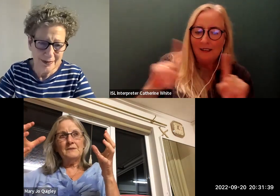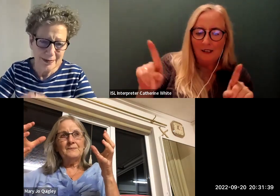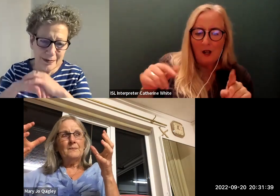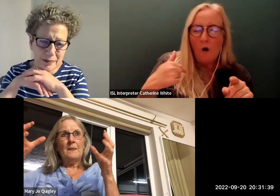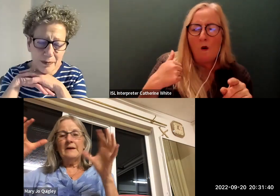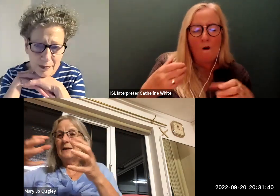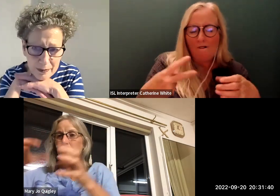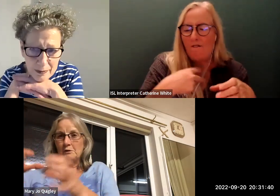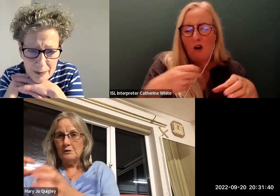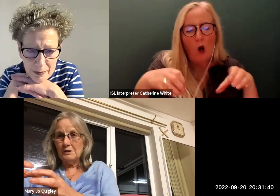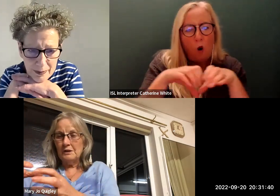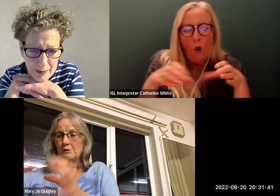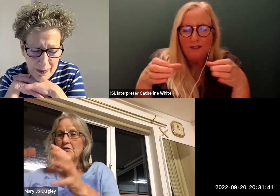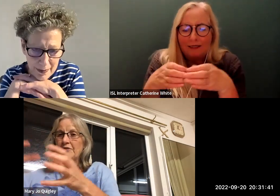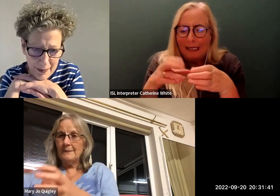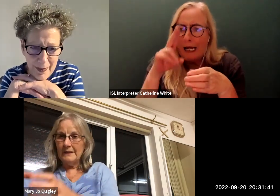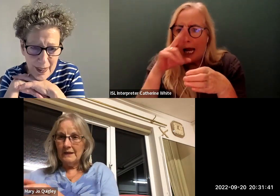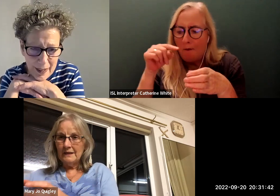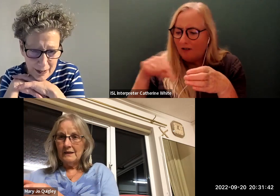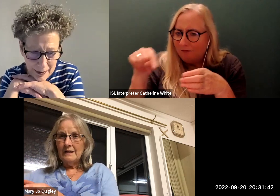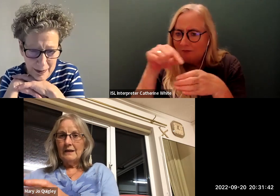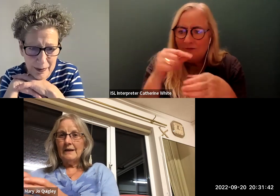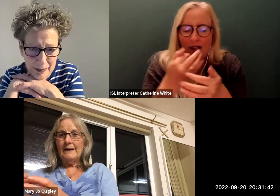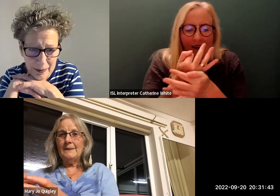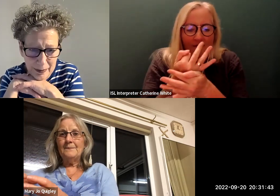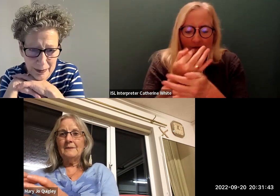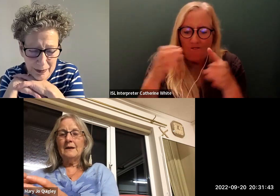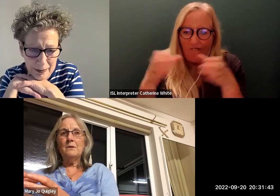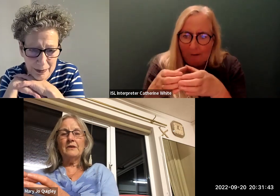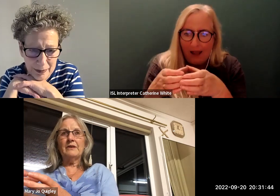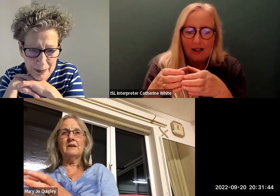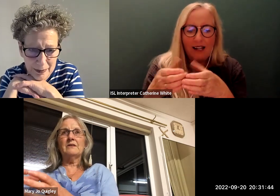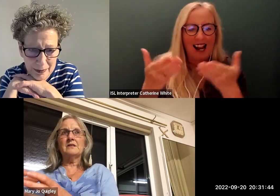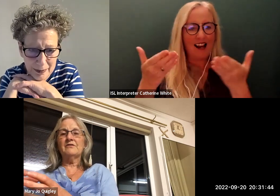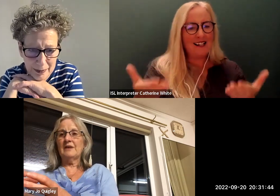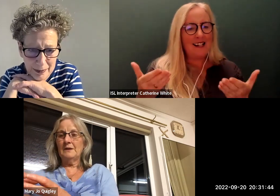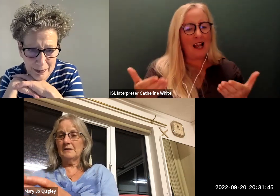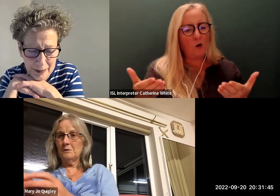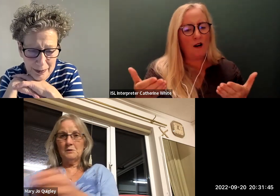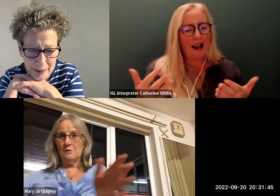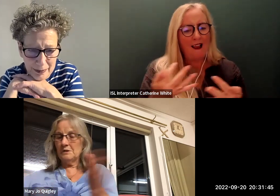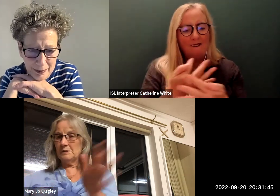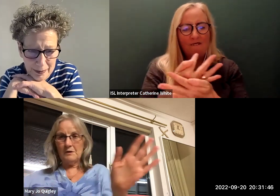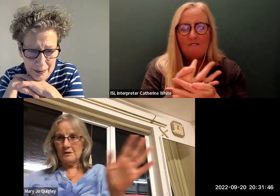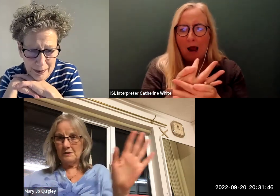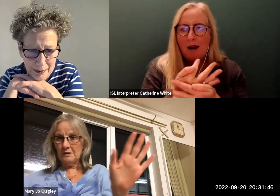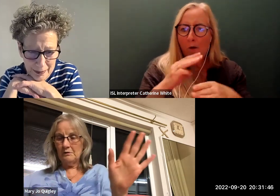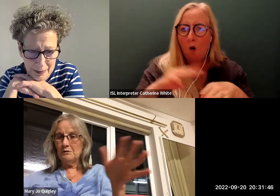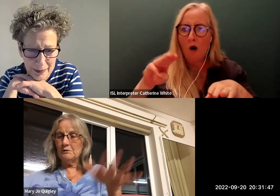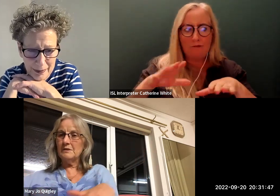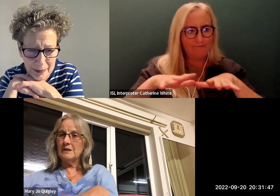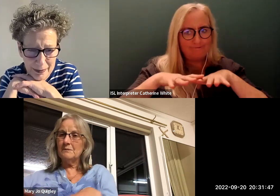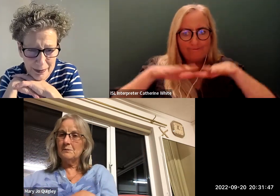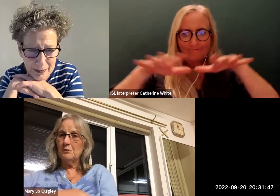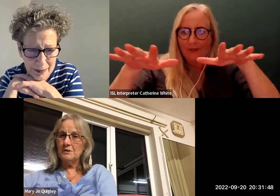close-knit neighborhood, family. Now I think that families are much more dispersed. You